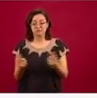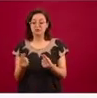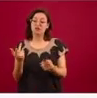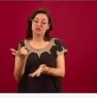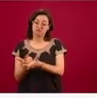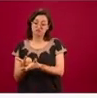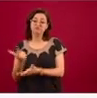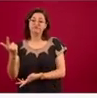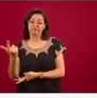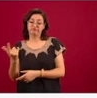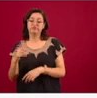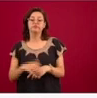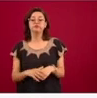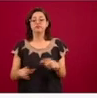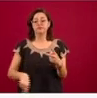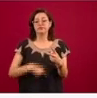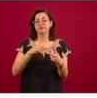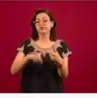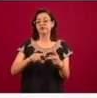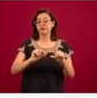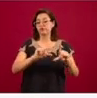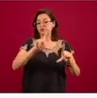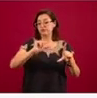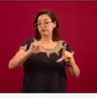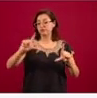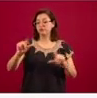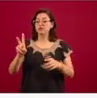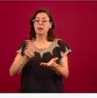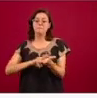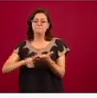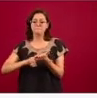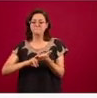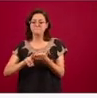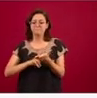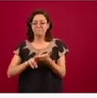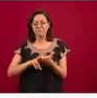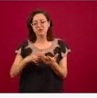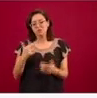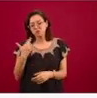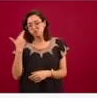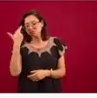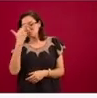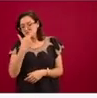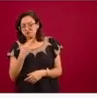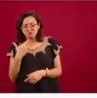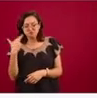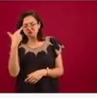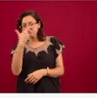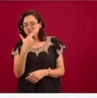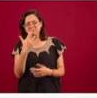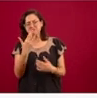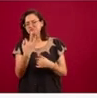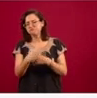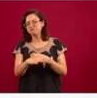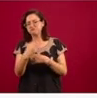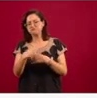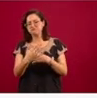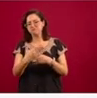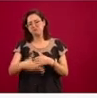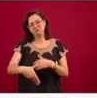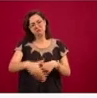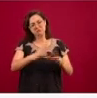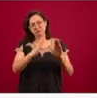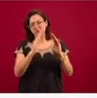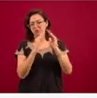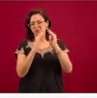who required hospital care and had to be hospitalized at some point. The green bars are those